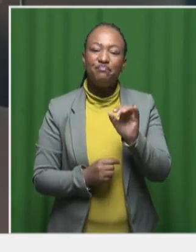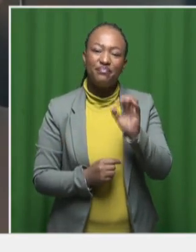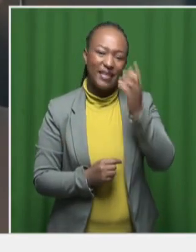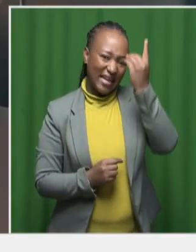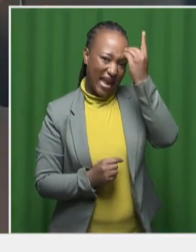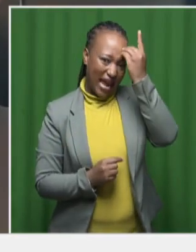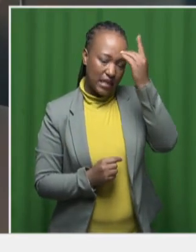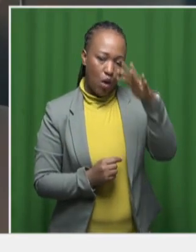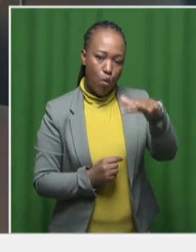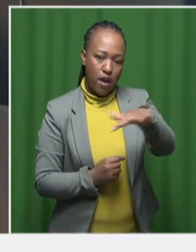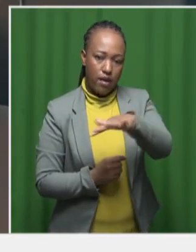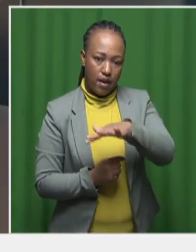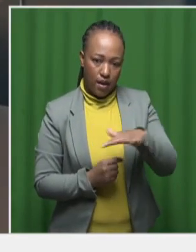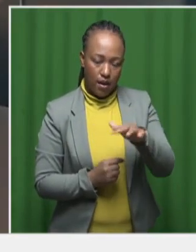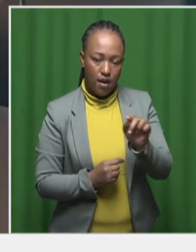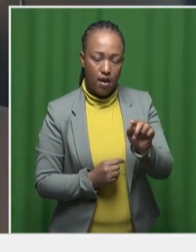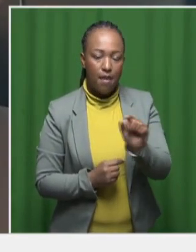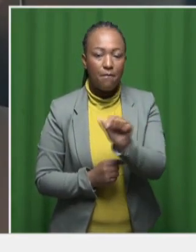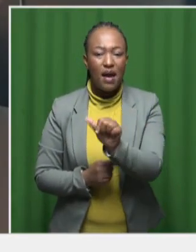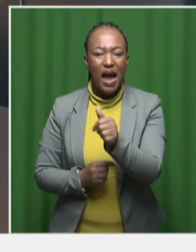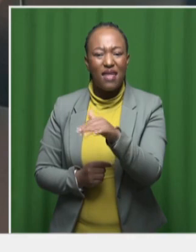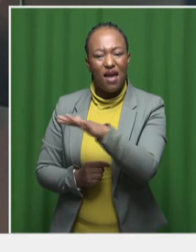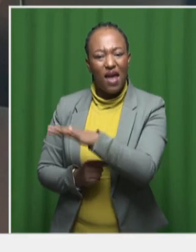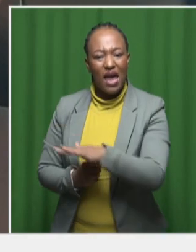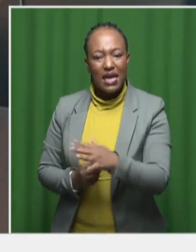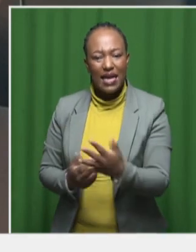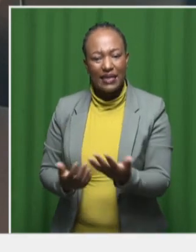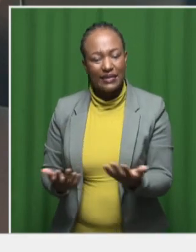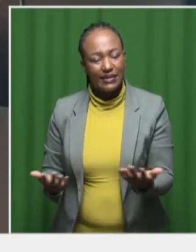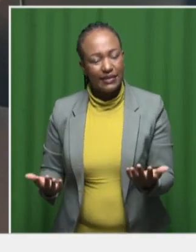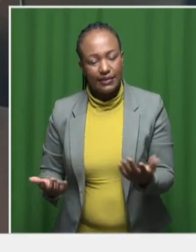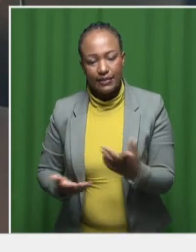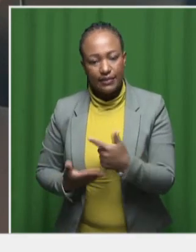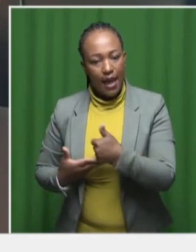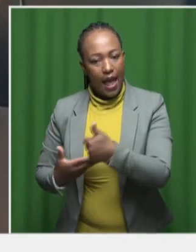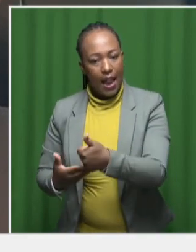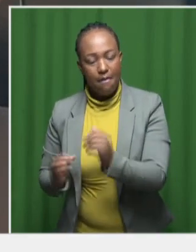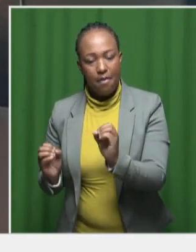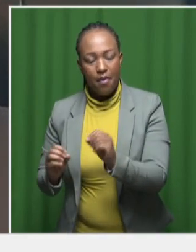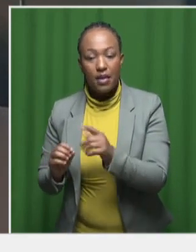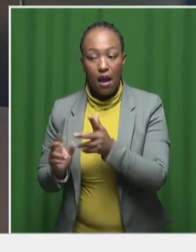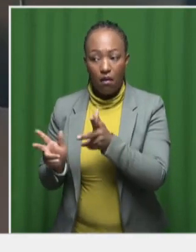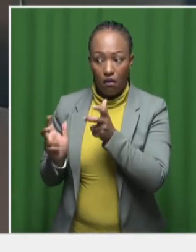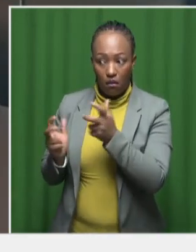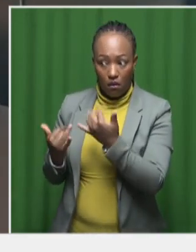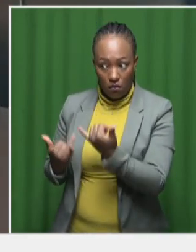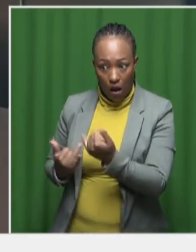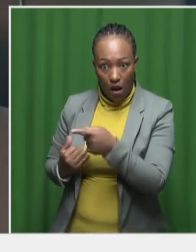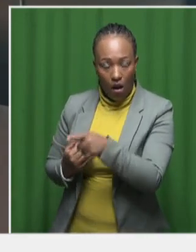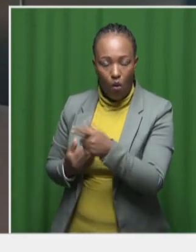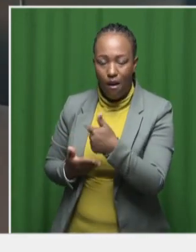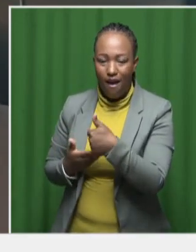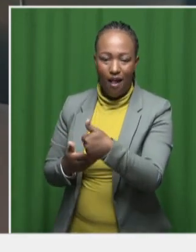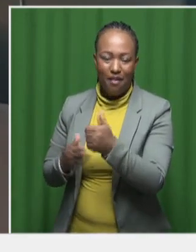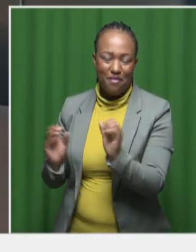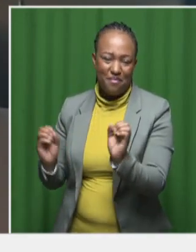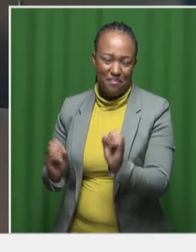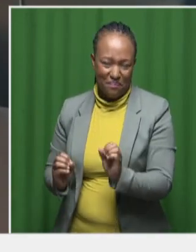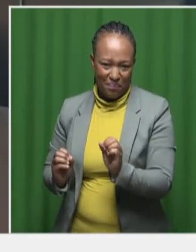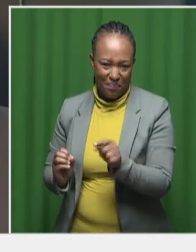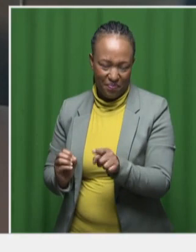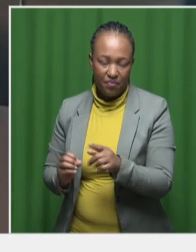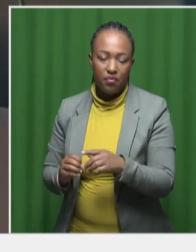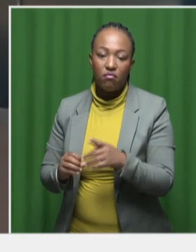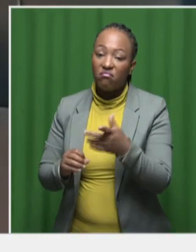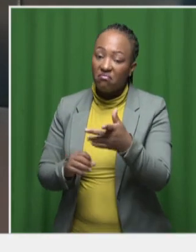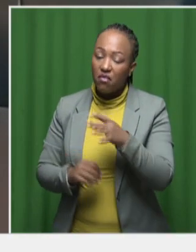there's certainly areas that have lacked dramatically, such as the one that we're hearing now. So Mayor, perhaps you want to talk to us.